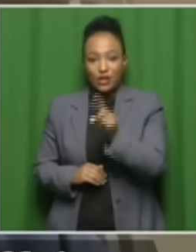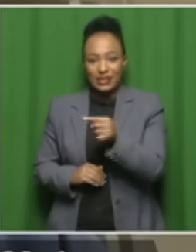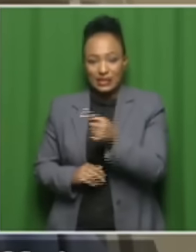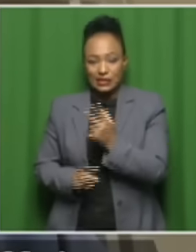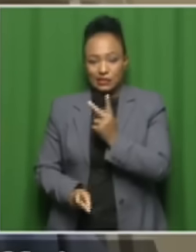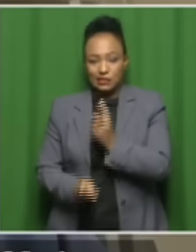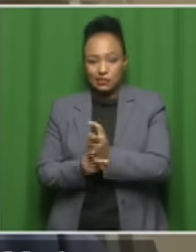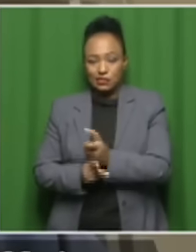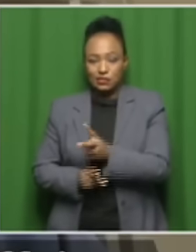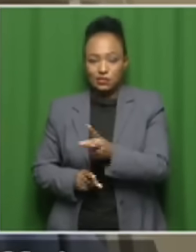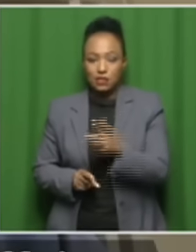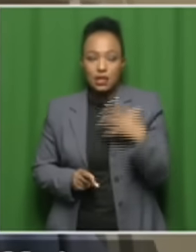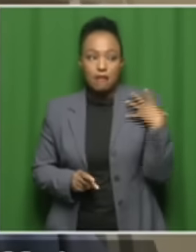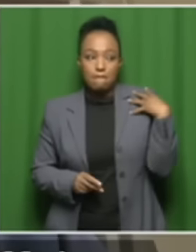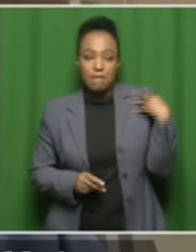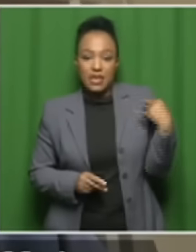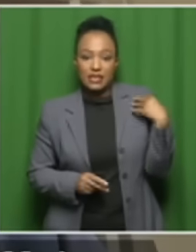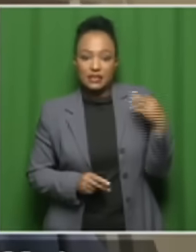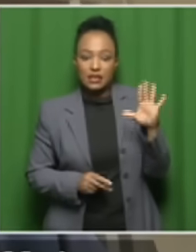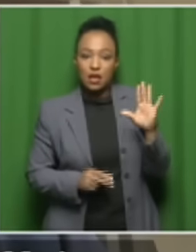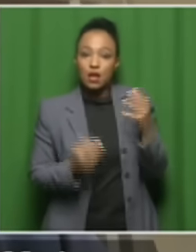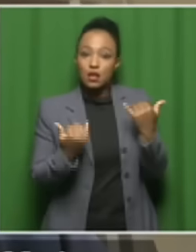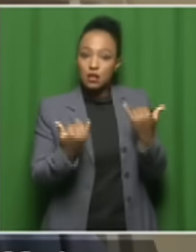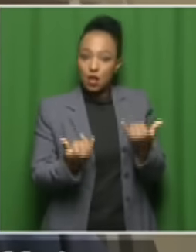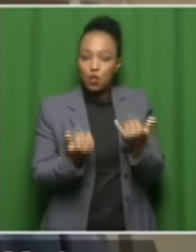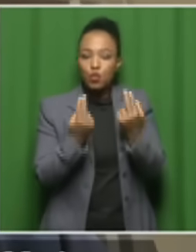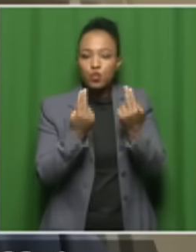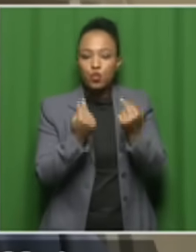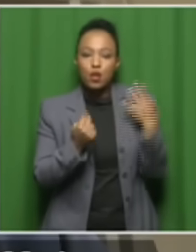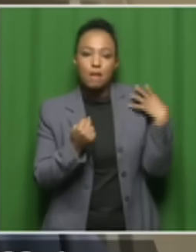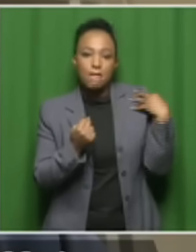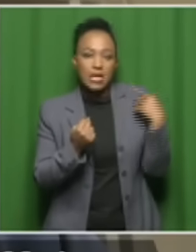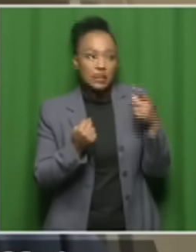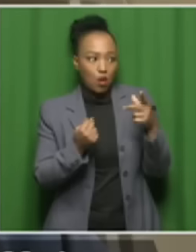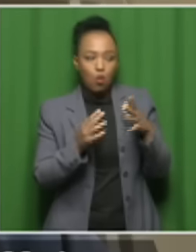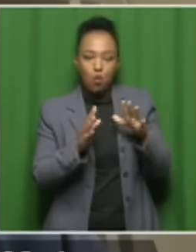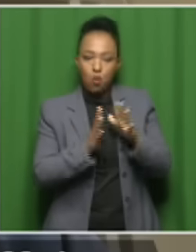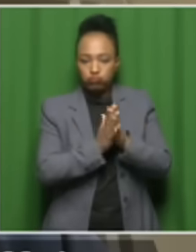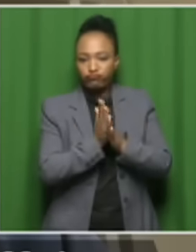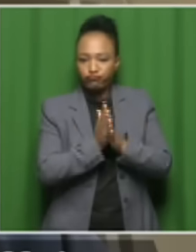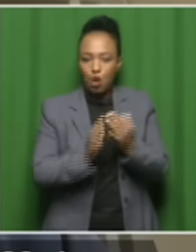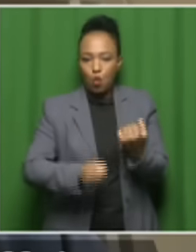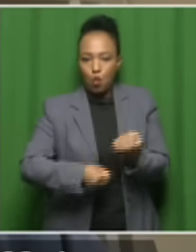who, by all accounts, we have a new minister who seems to be on the ball.